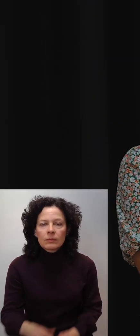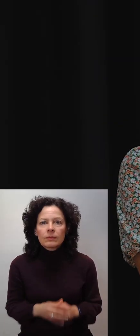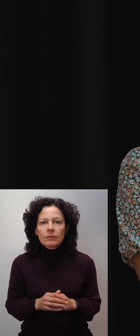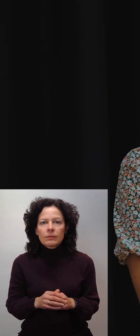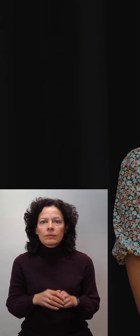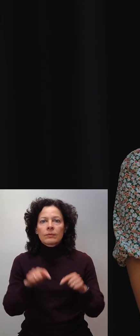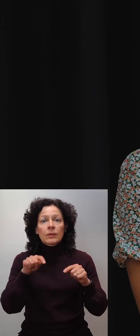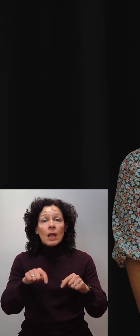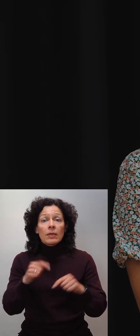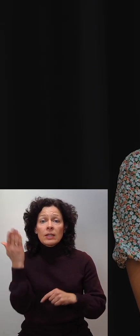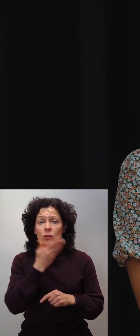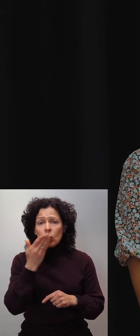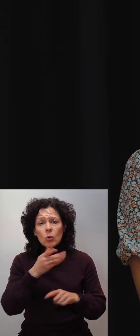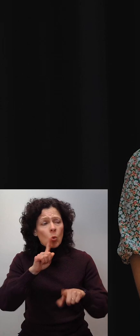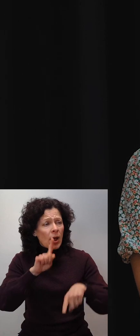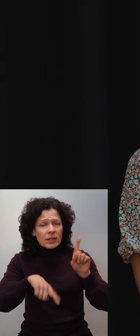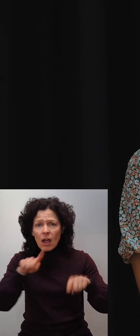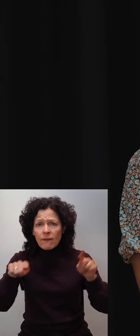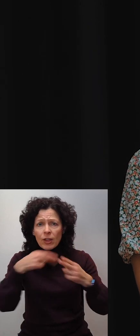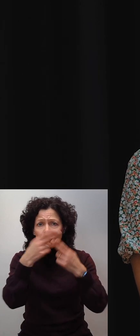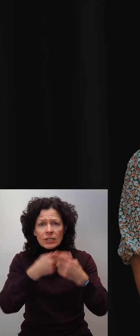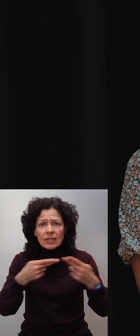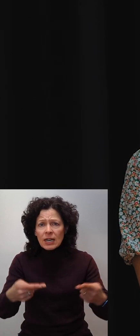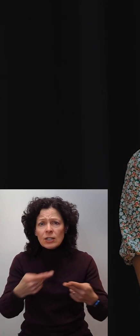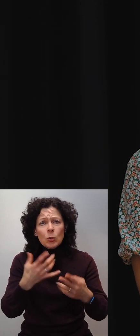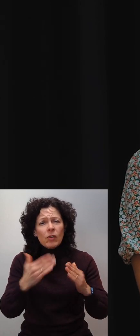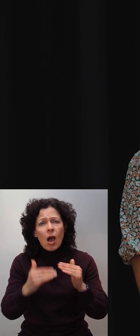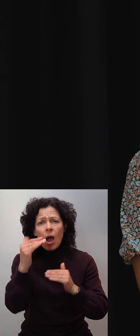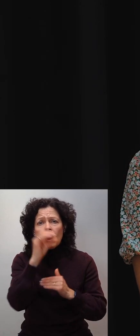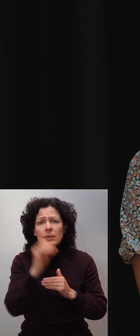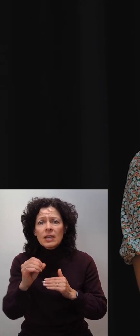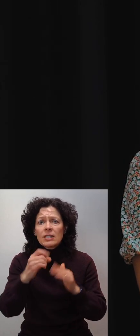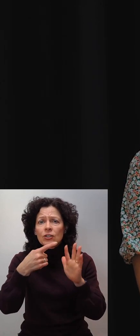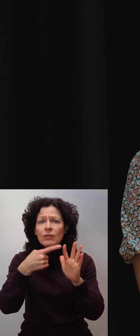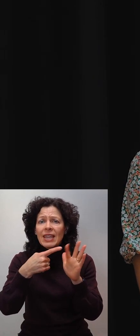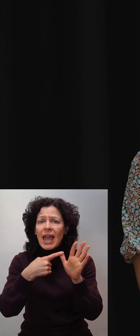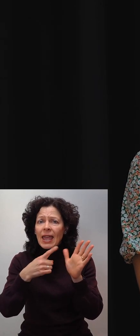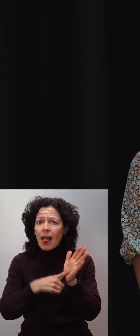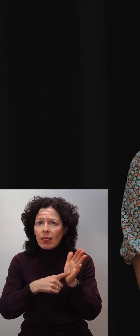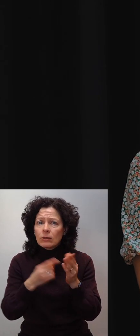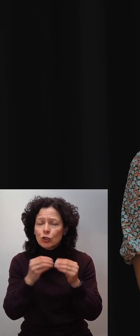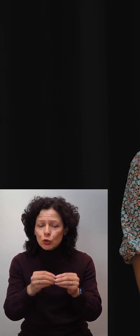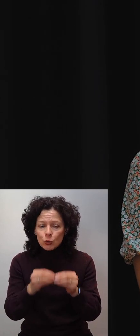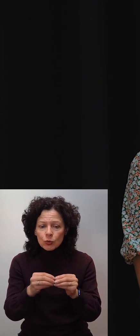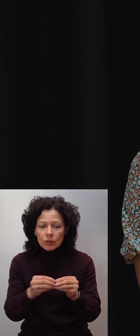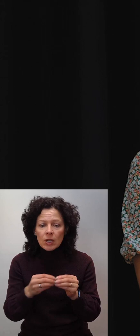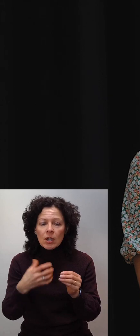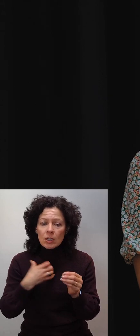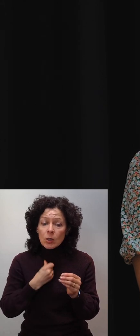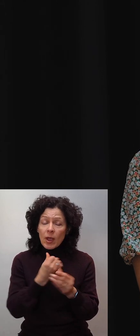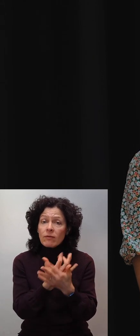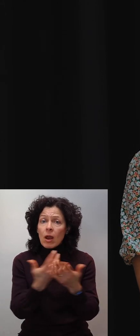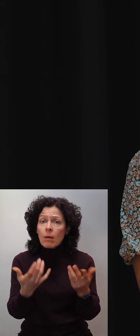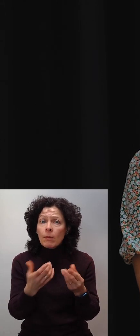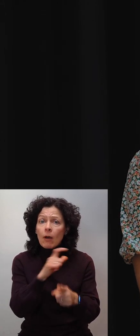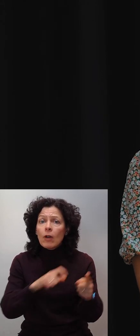quite a diverse international school. We have a high percentage of EAL students, so within the team that I coordinate, we have a number of what we call community